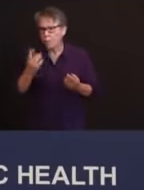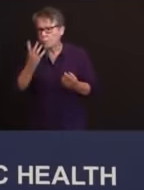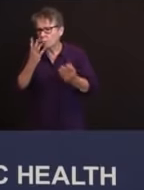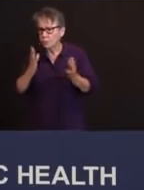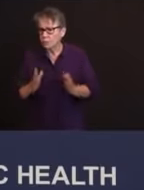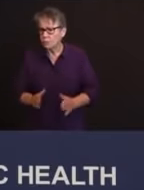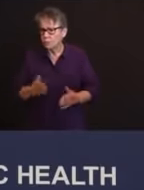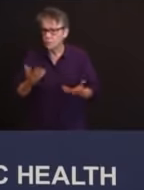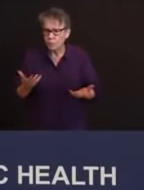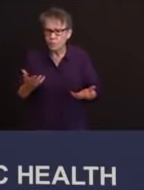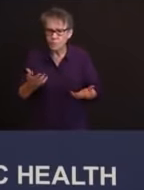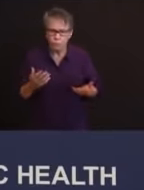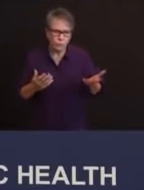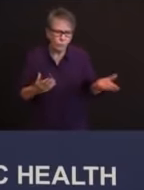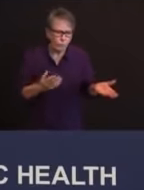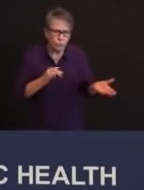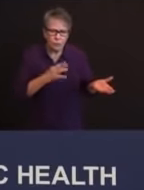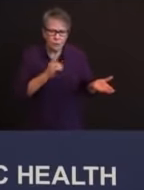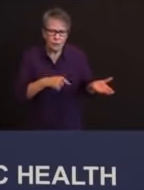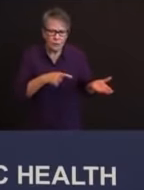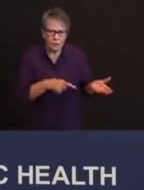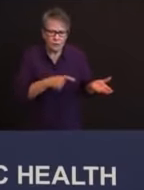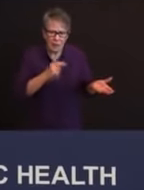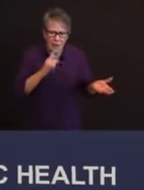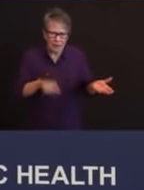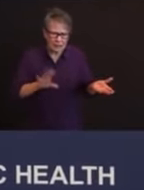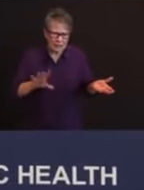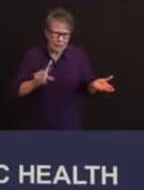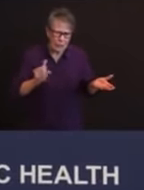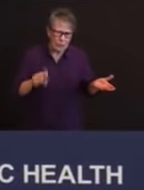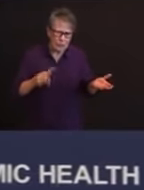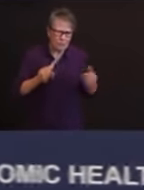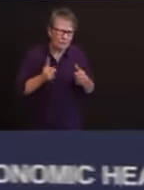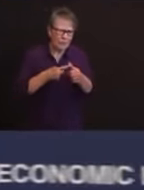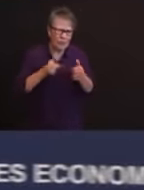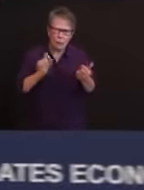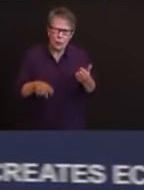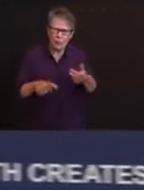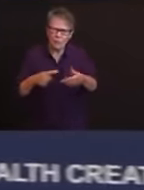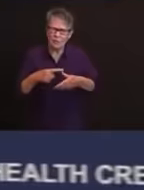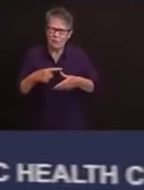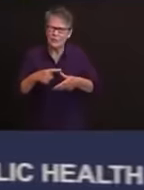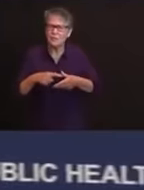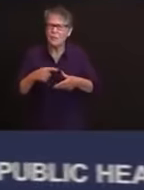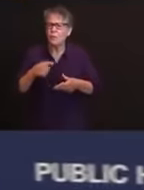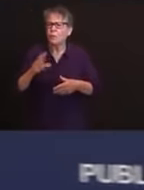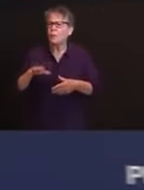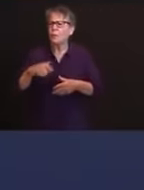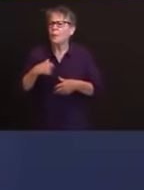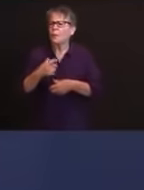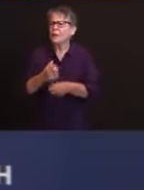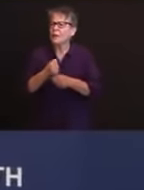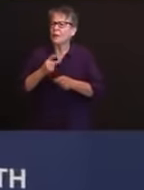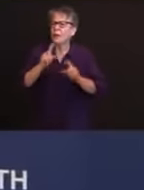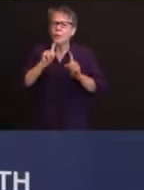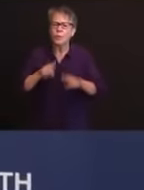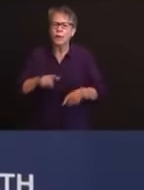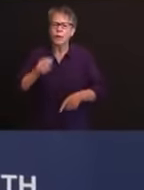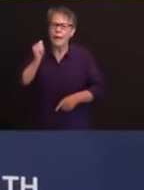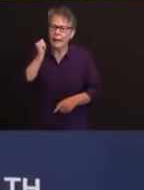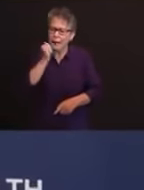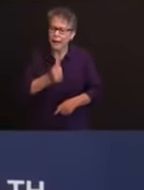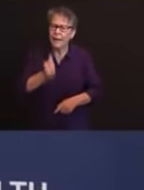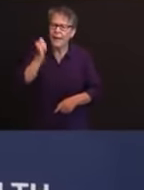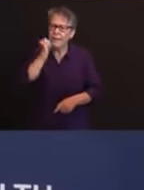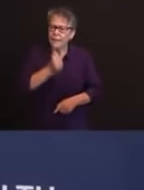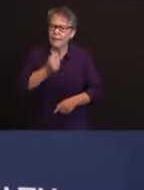Judy, do you want to come back to the first question? Yeah, I do. We get reports every day, and we'll have a report